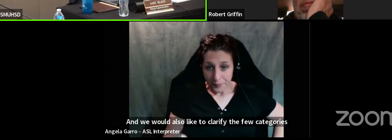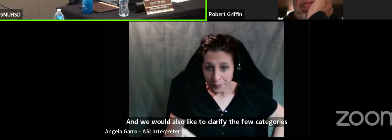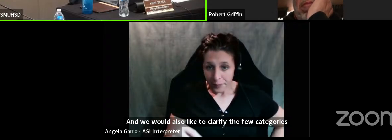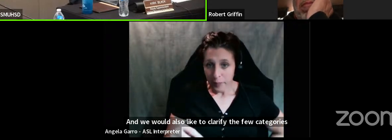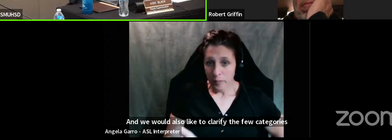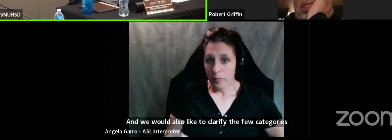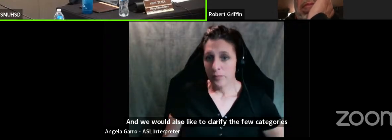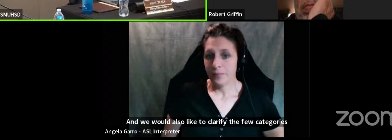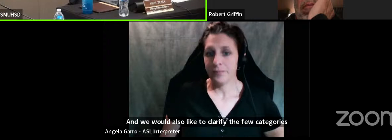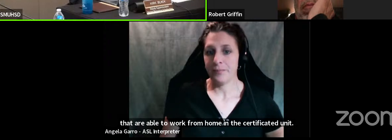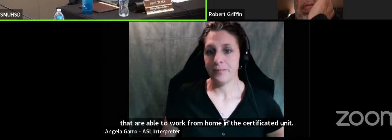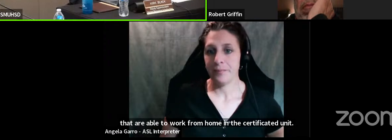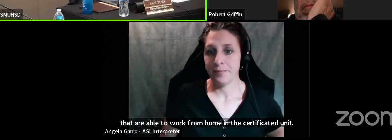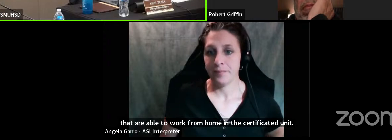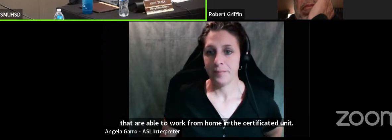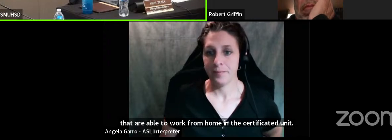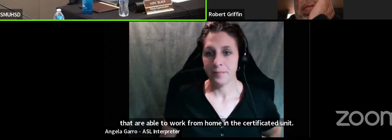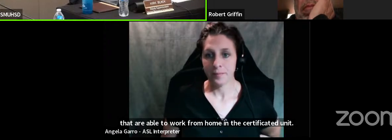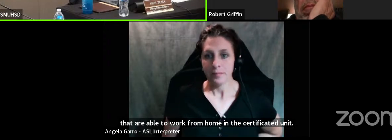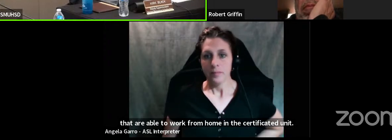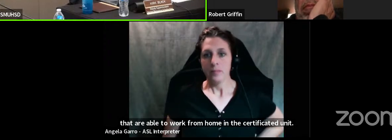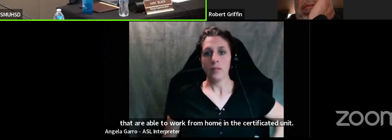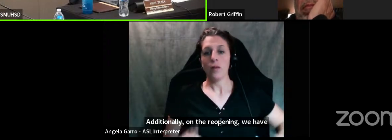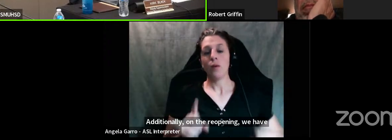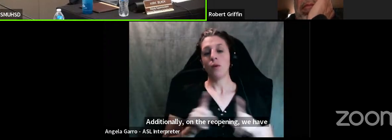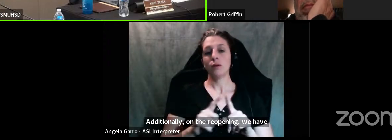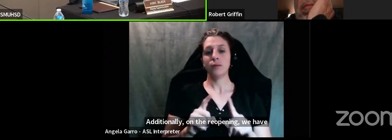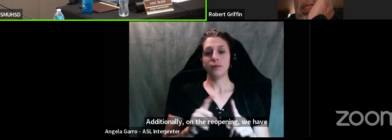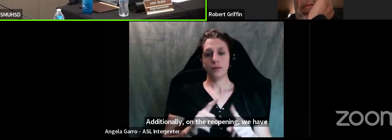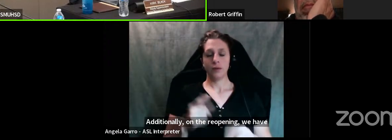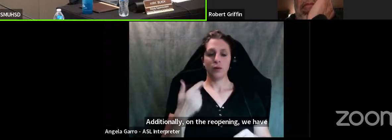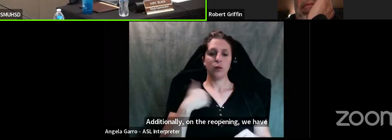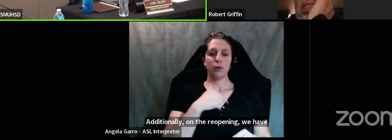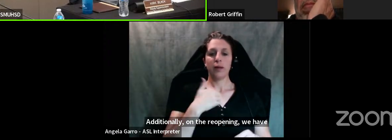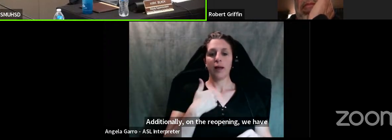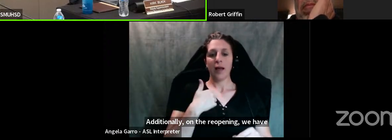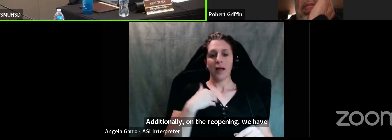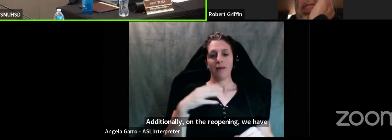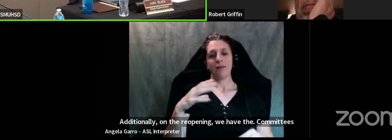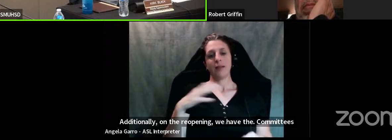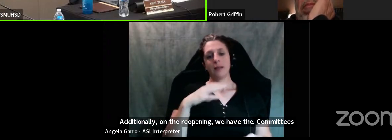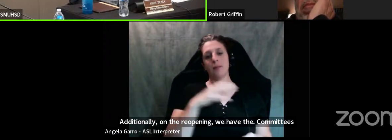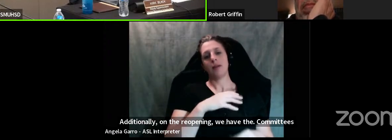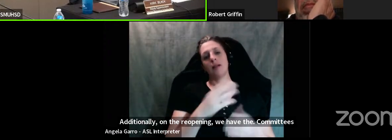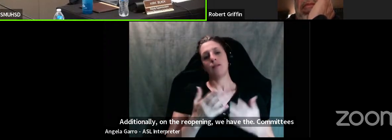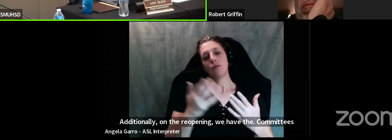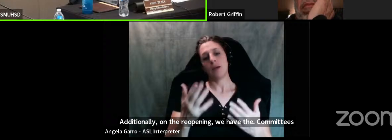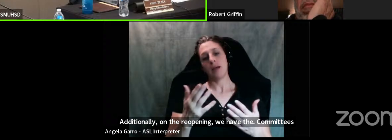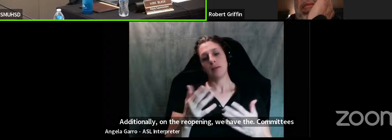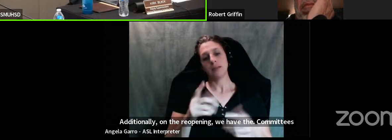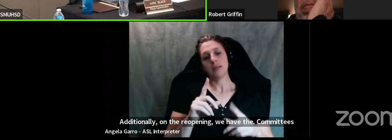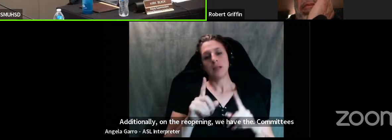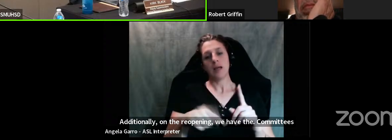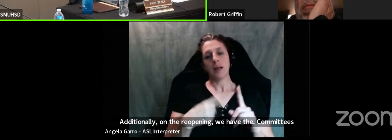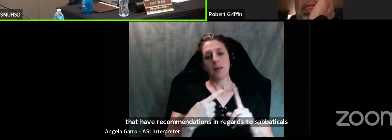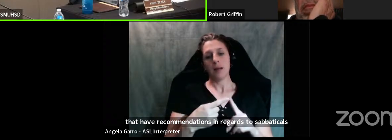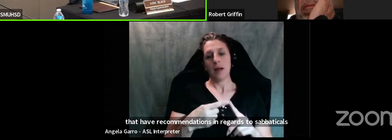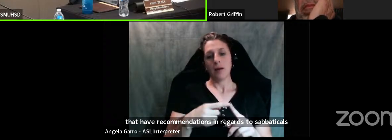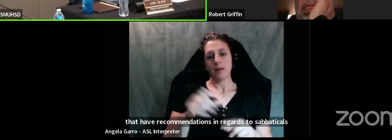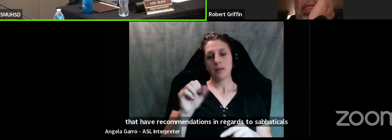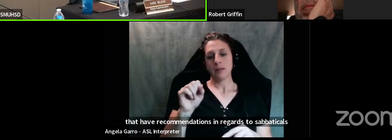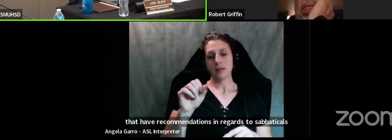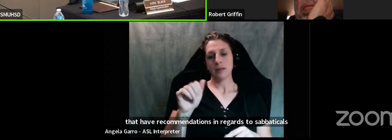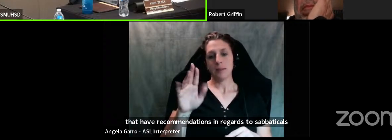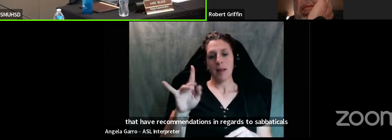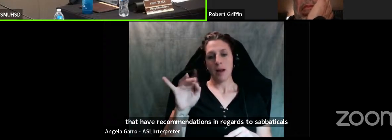Additionally, on the reopeners, we have the committees that have recommendations in regards to sabbaticals, and the dean and